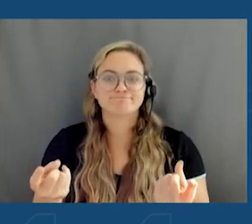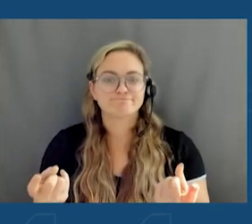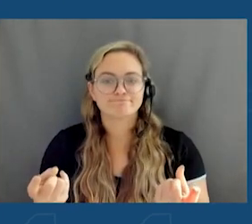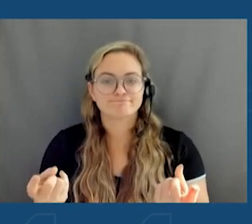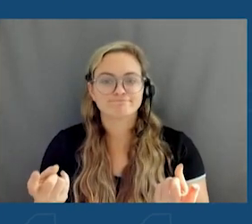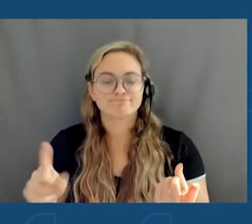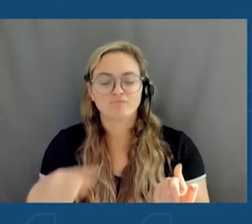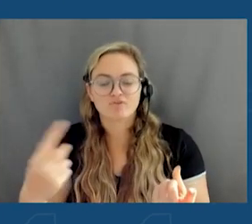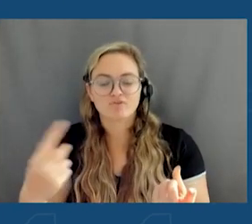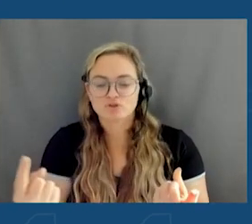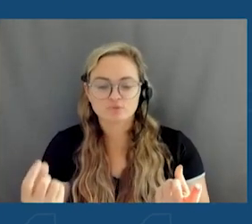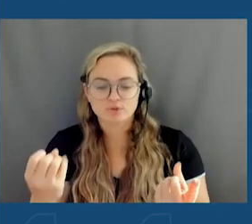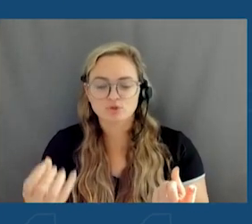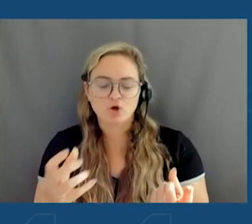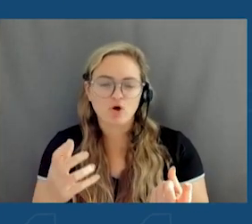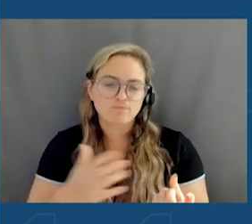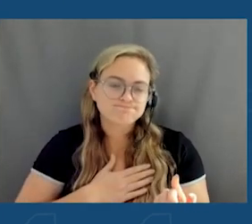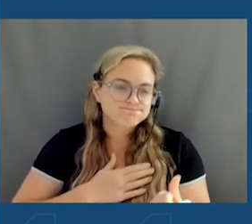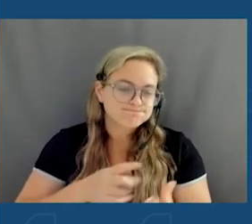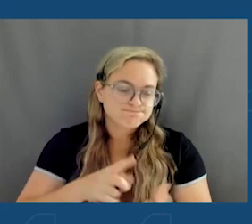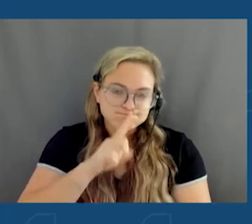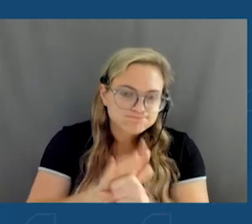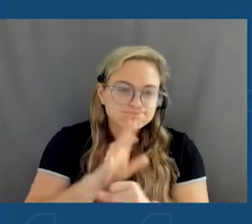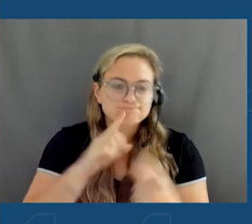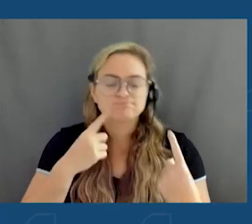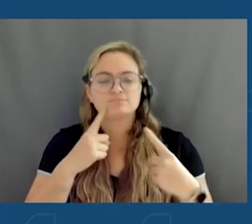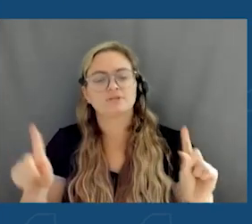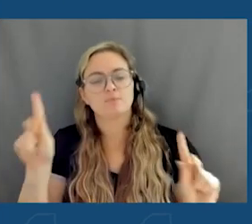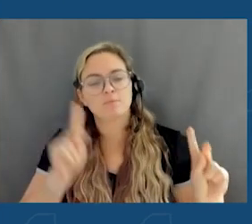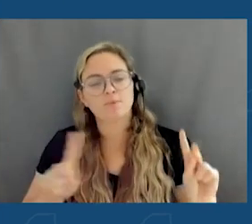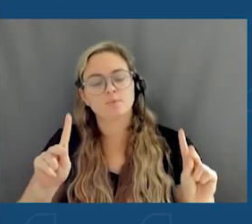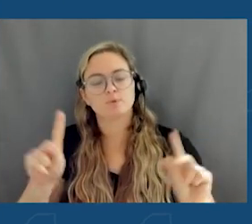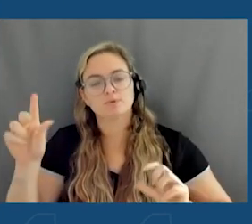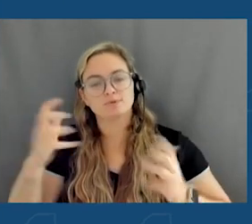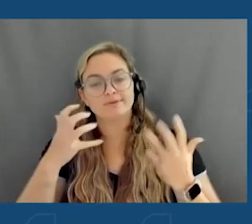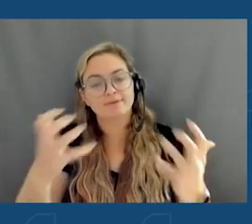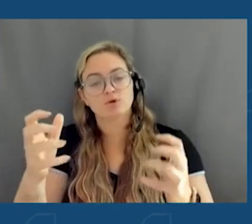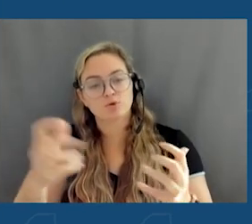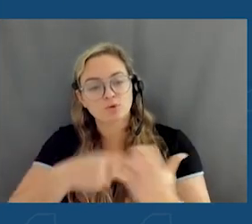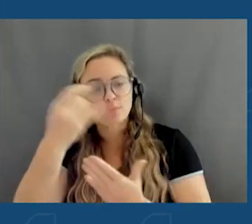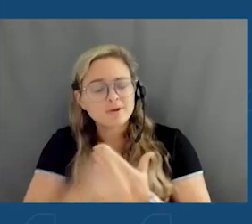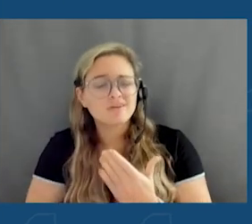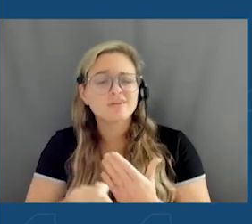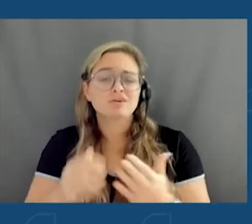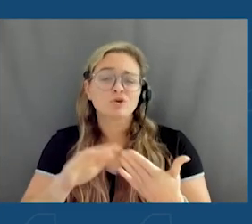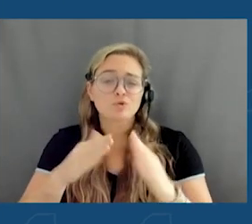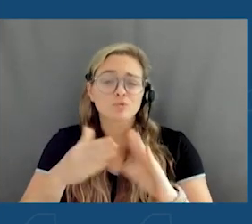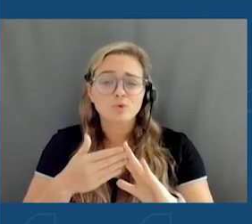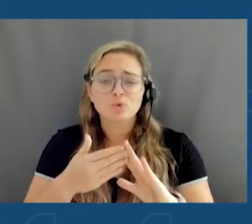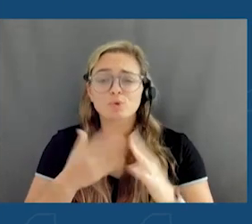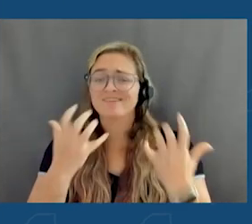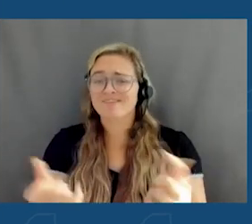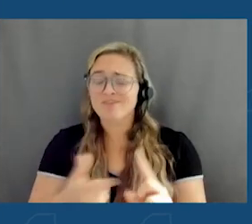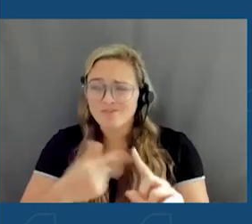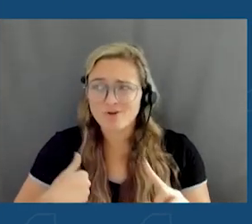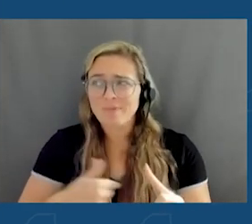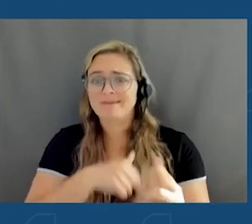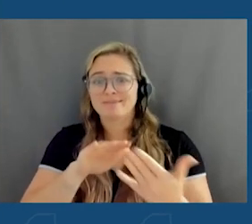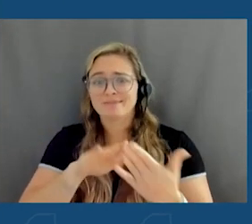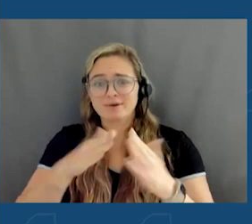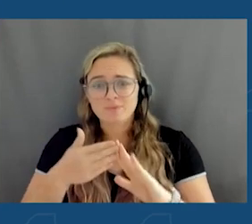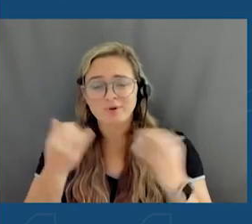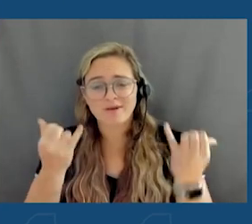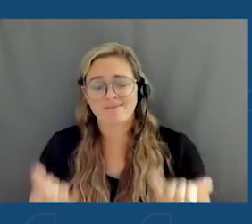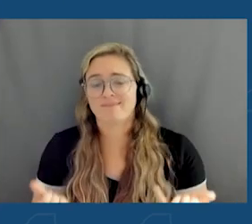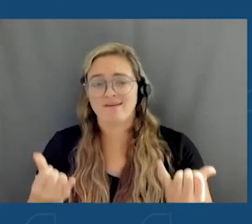just been so invested in the success of the People's Theater Project, a community theater from our neighborhood, and now we